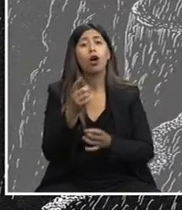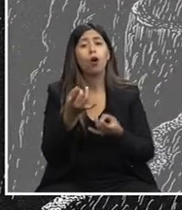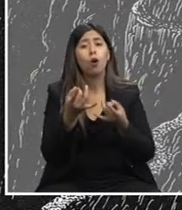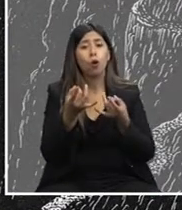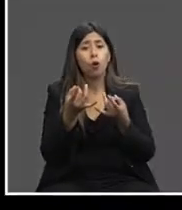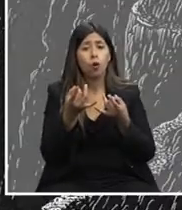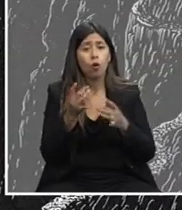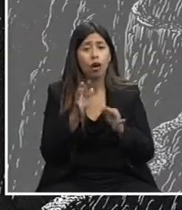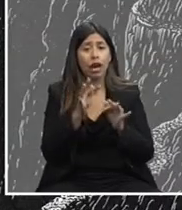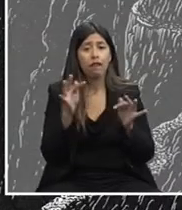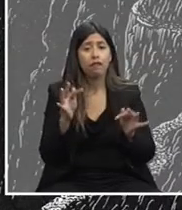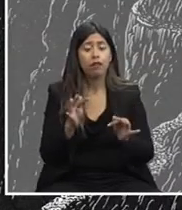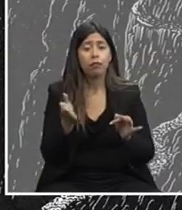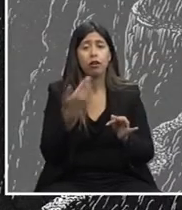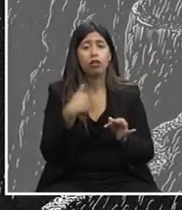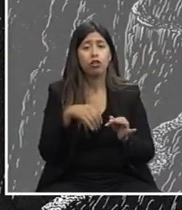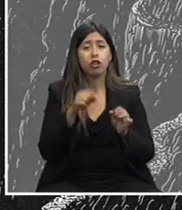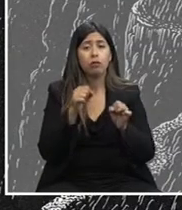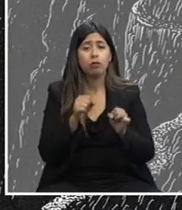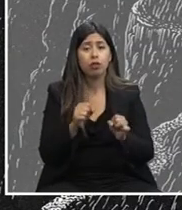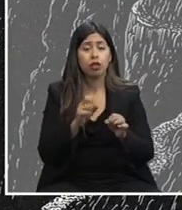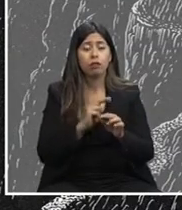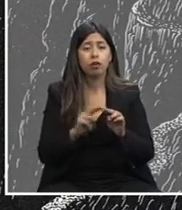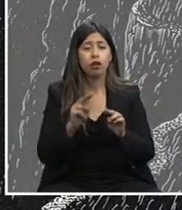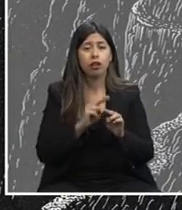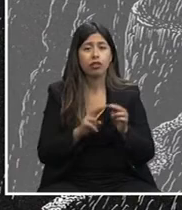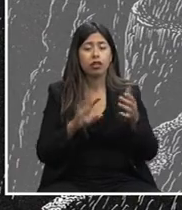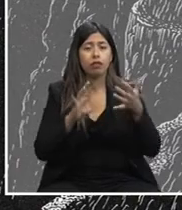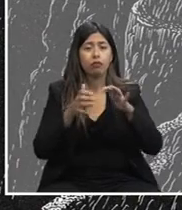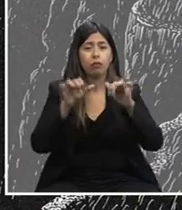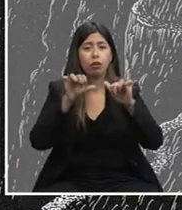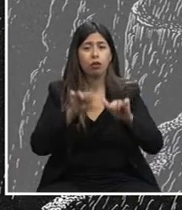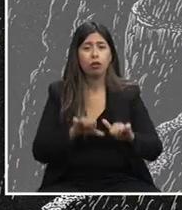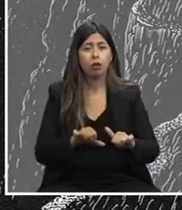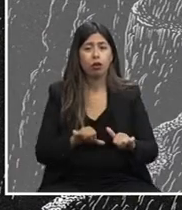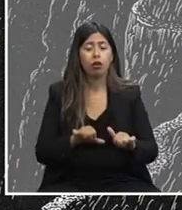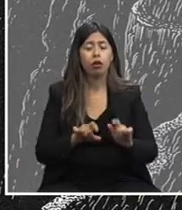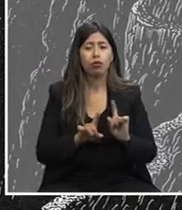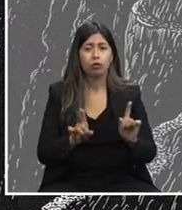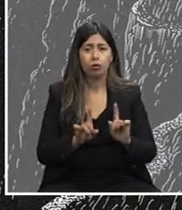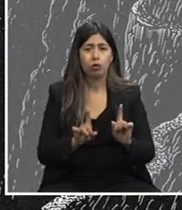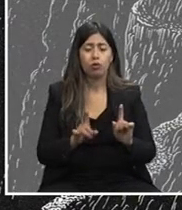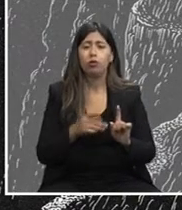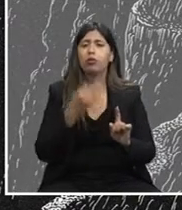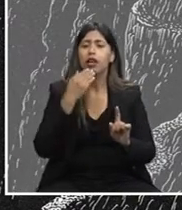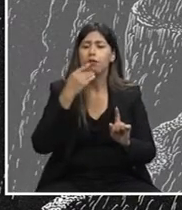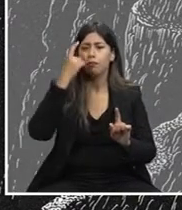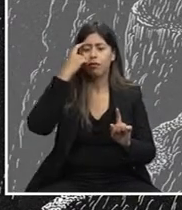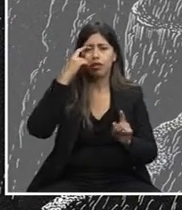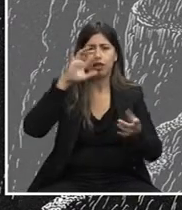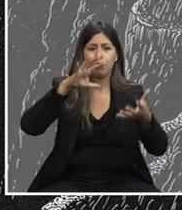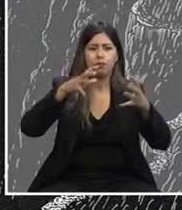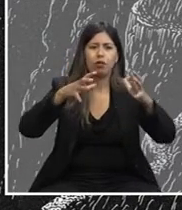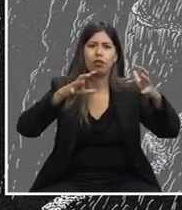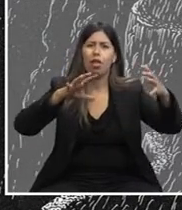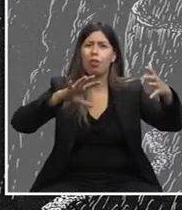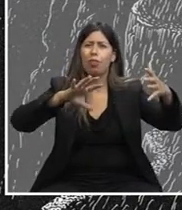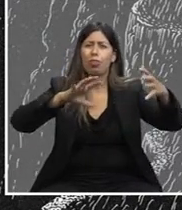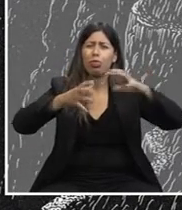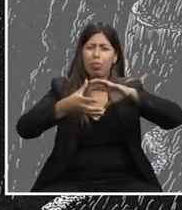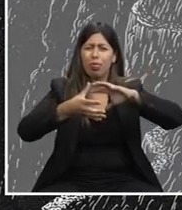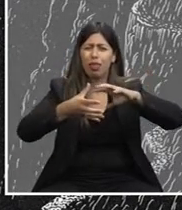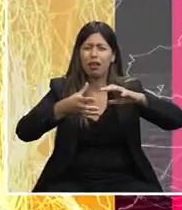destroyed. Consider a world in ruins, where a catastrophe has done such damage to the environment